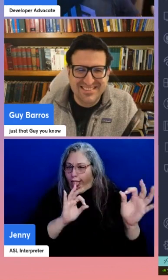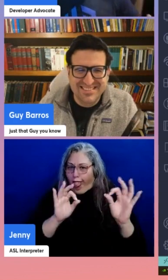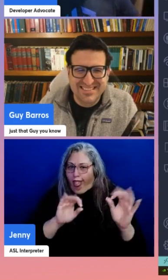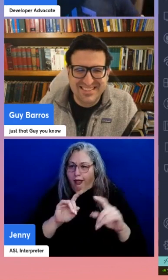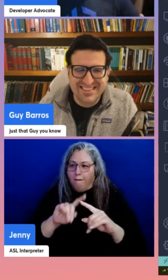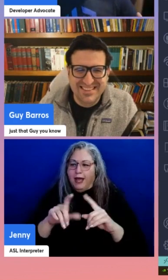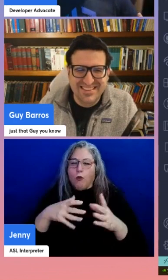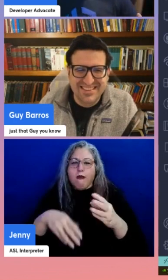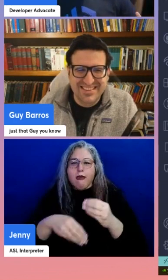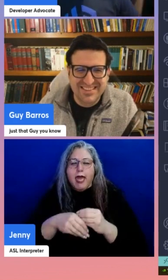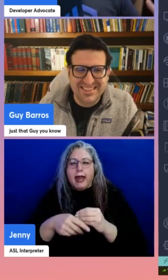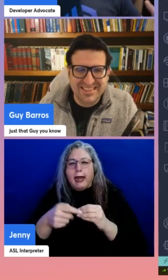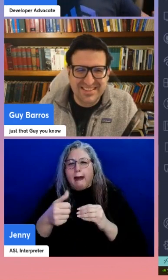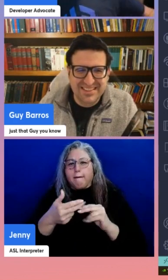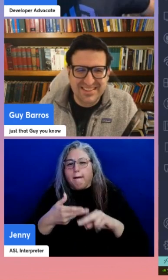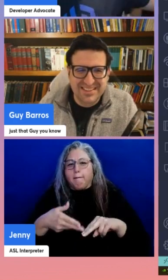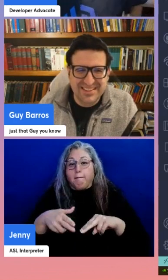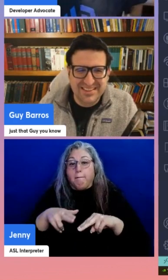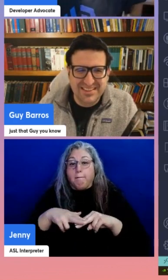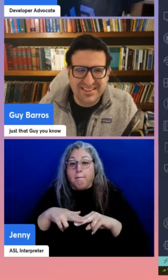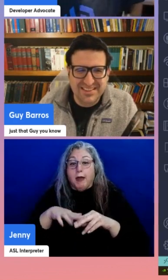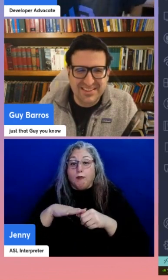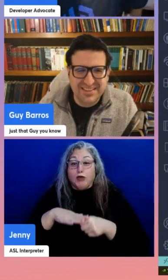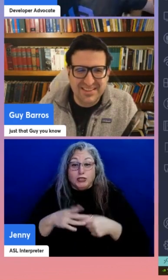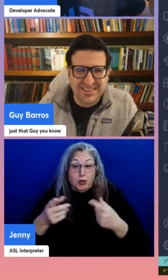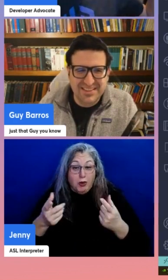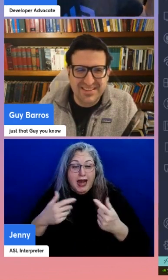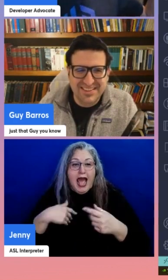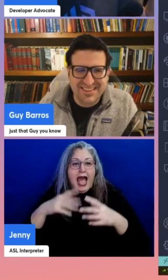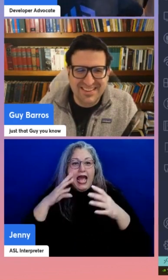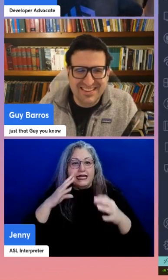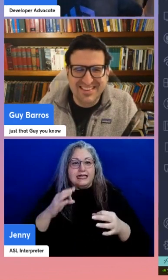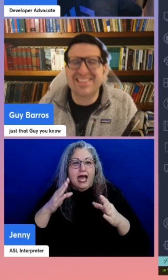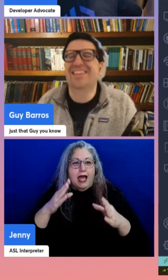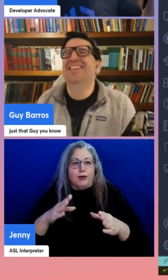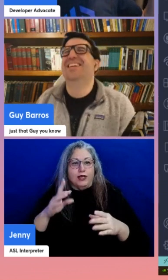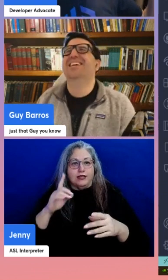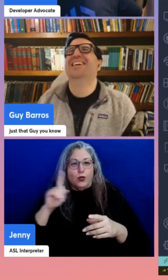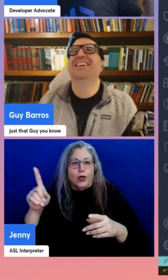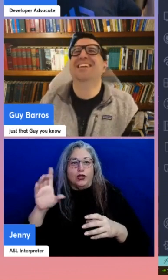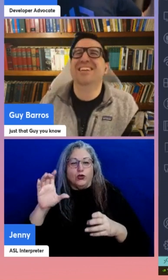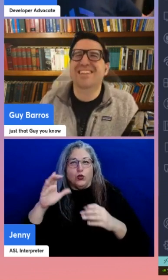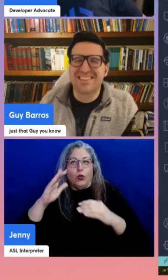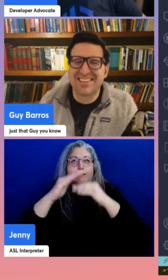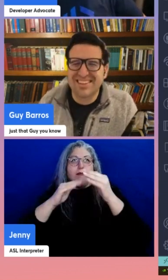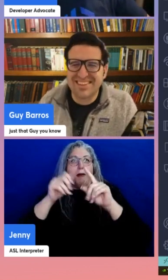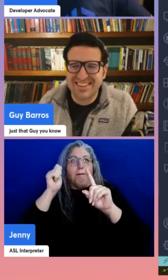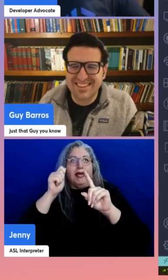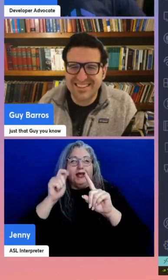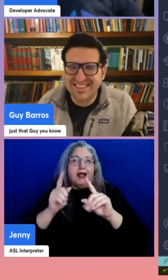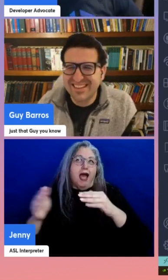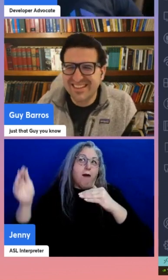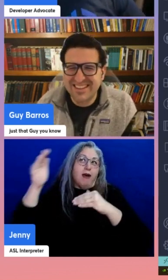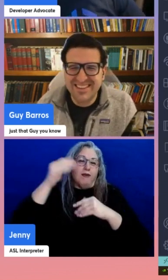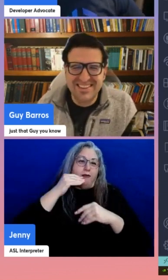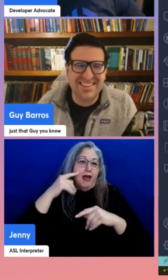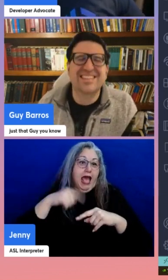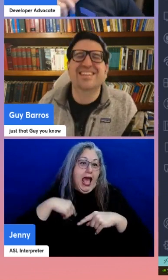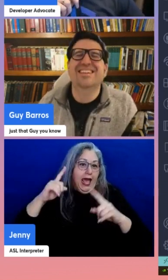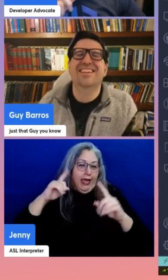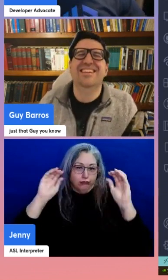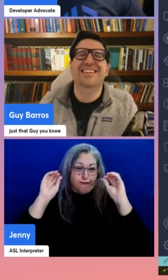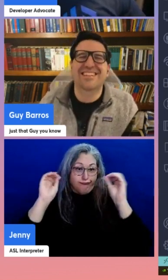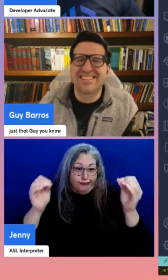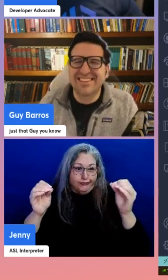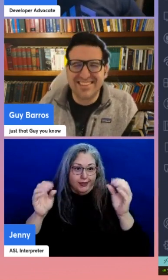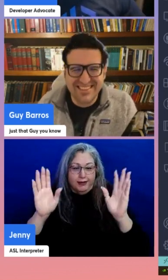of additional pressure, I decided that somebody should be coming and fitting scaffolding above my head today, so I can't really hear anything. Never